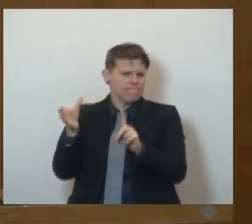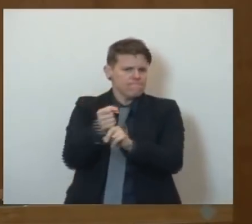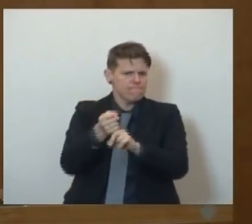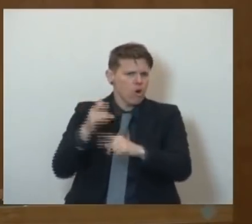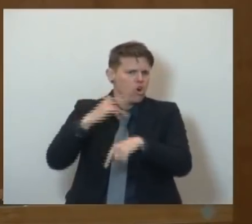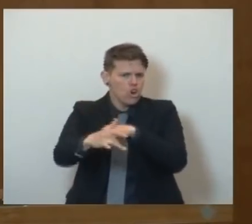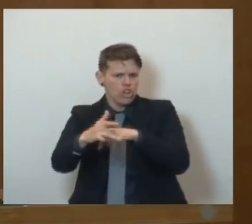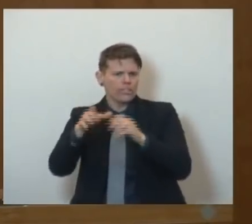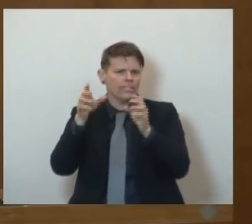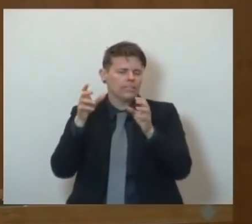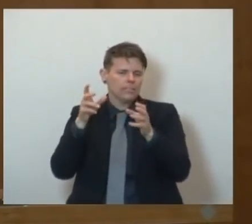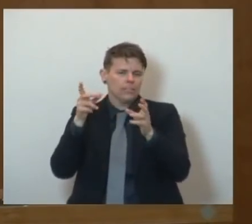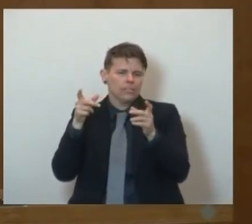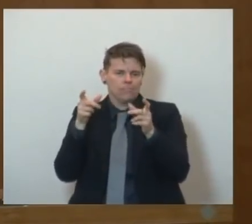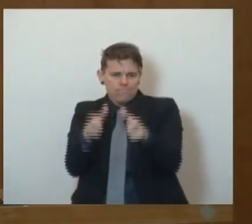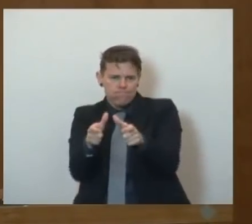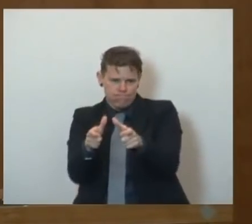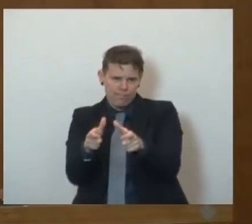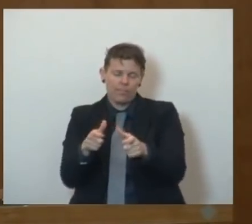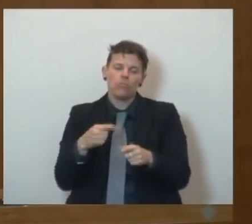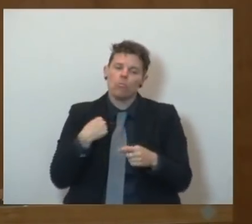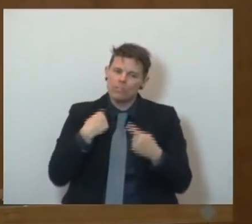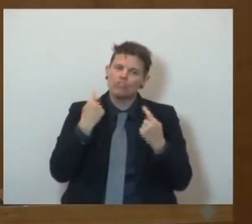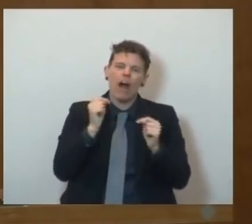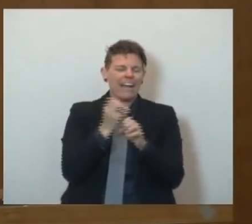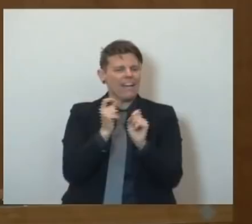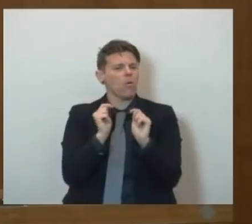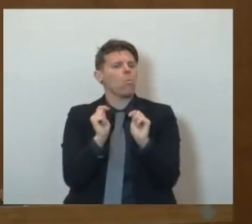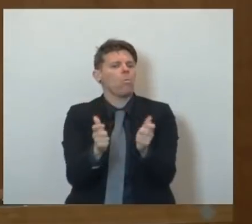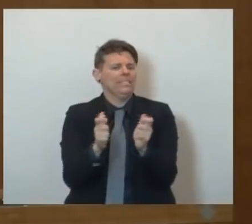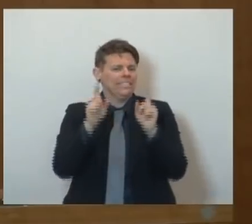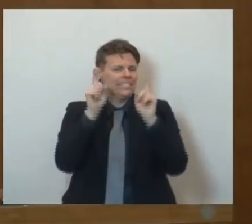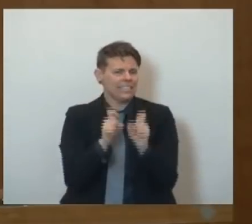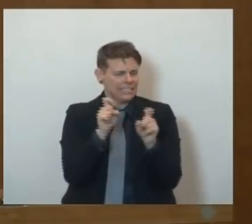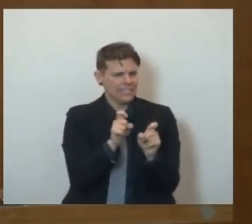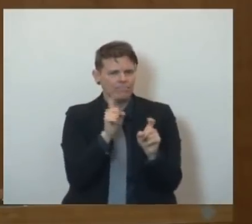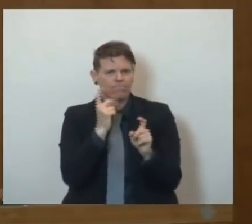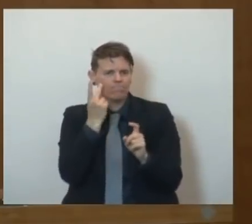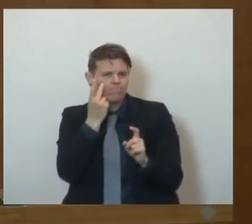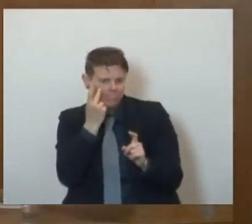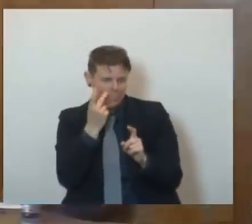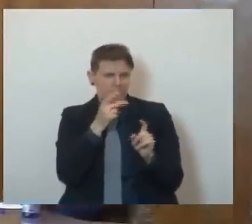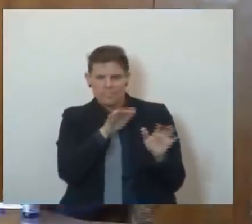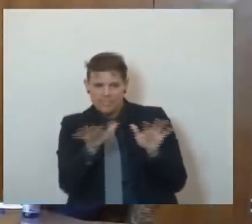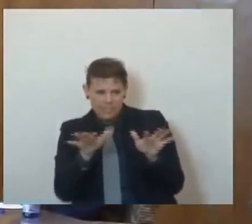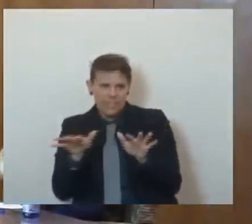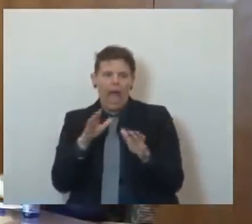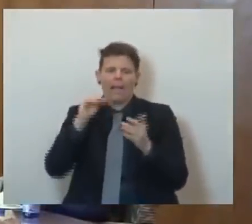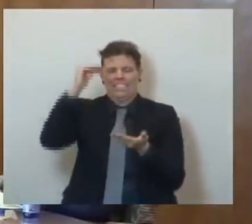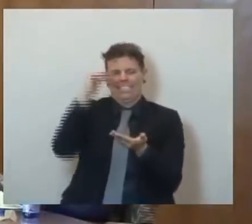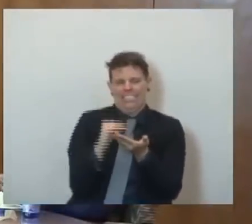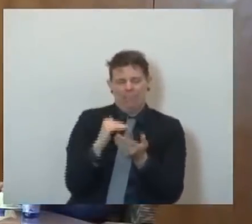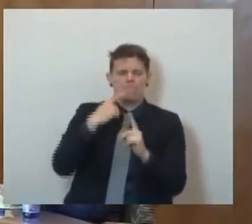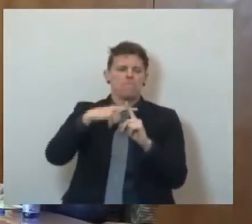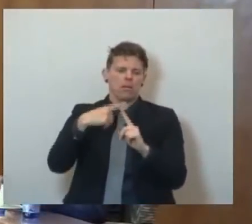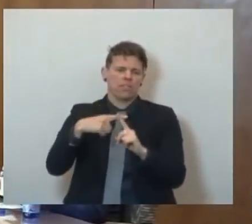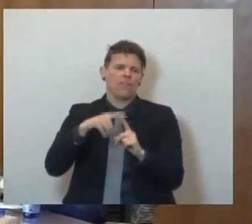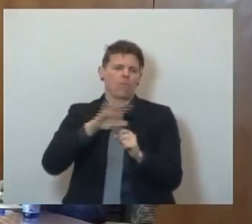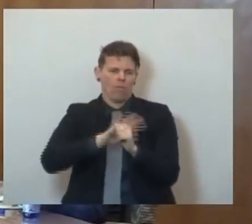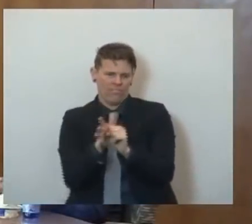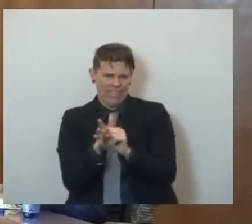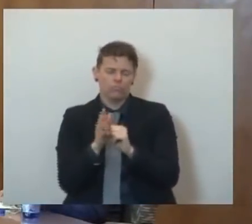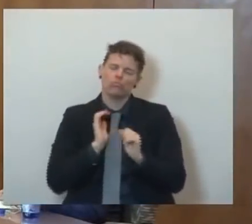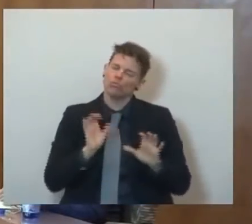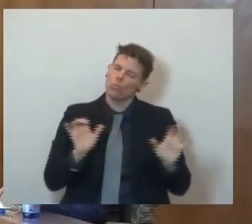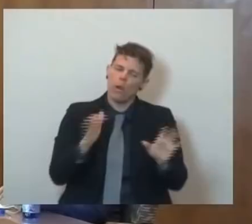when there's one positive and try to keep it at that. And I think, Dr. Scrays, you have something? Yeah, I just wanted to add, I think the